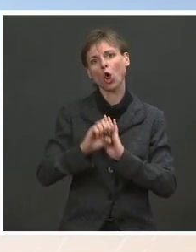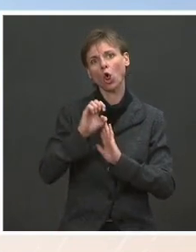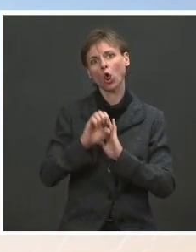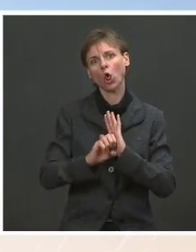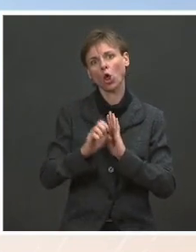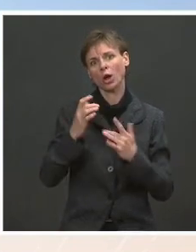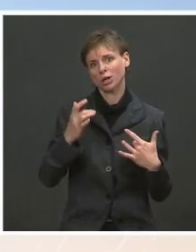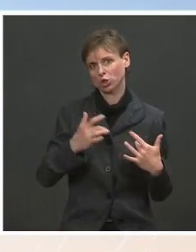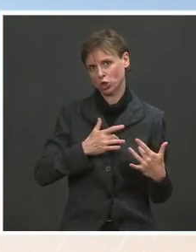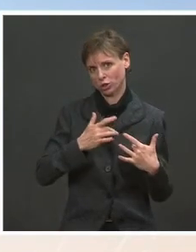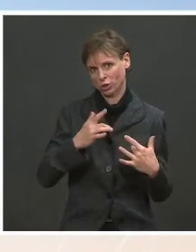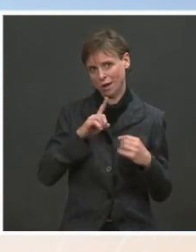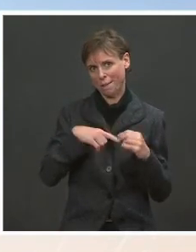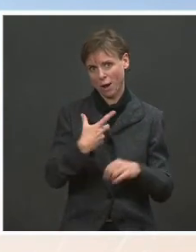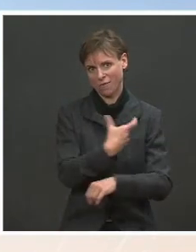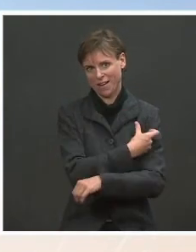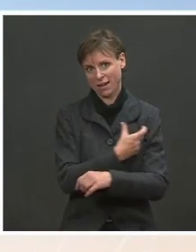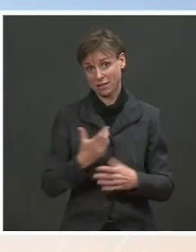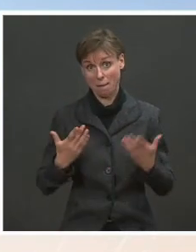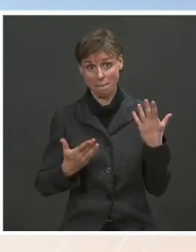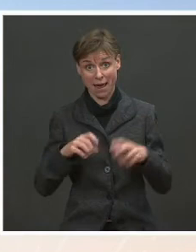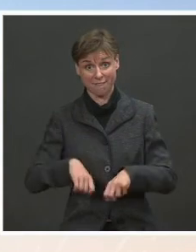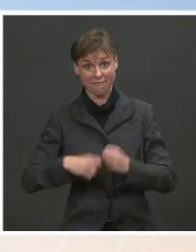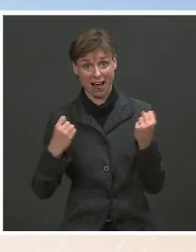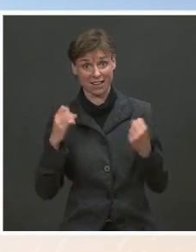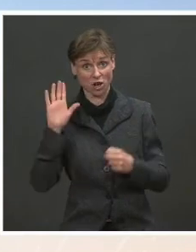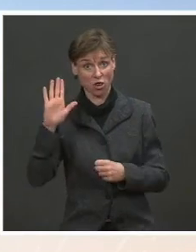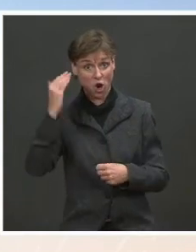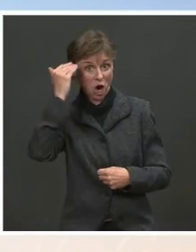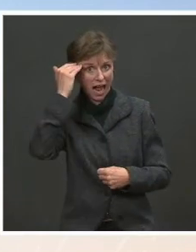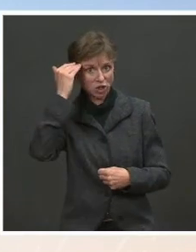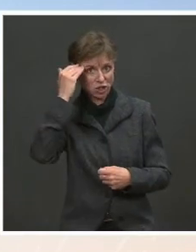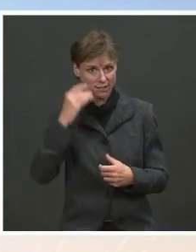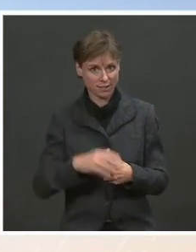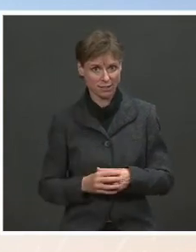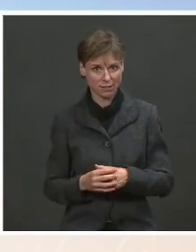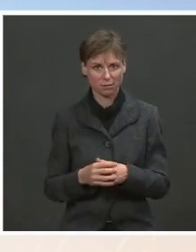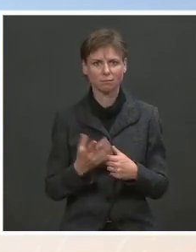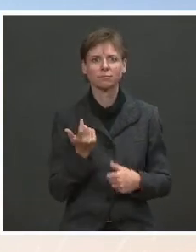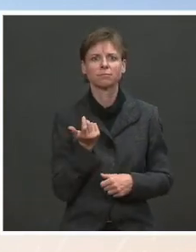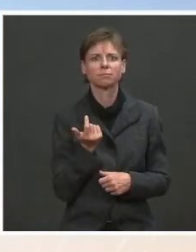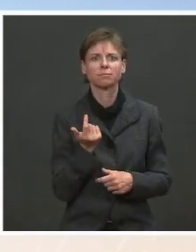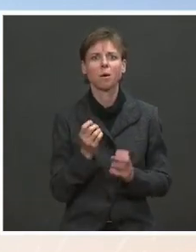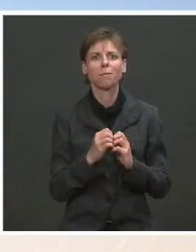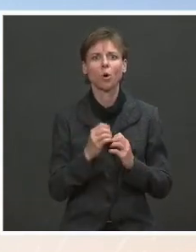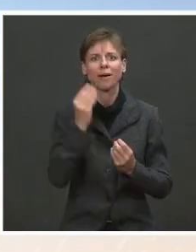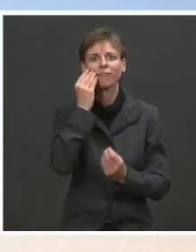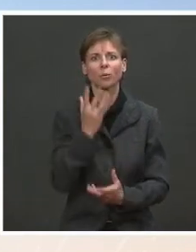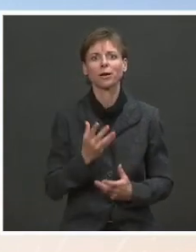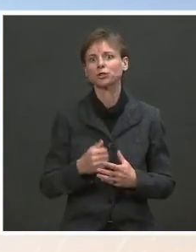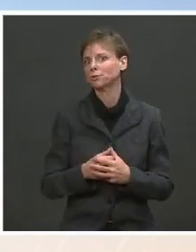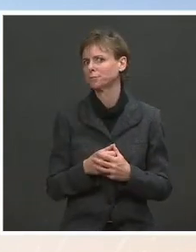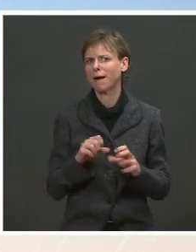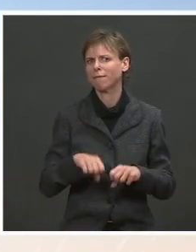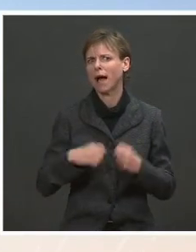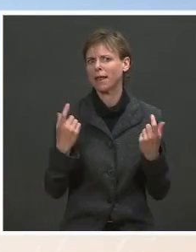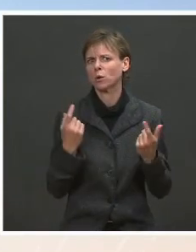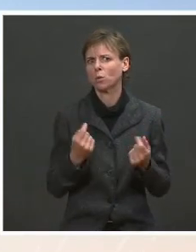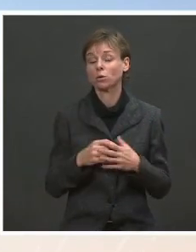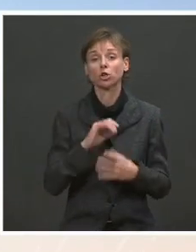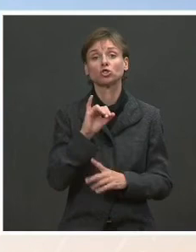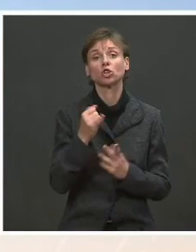that it might violate their conscience? Give me a little more information. Why would it violate their The conscience? Johnson &